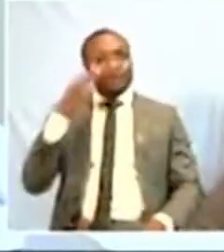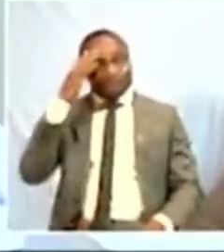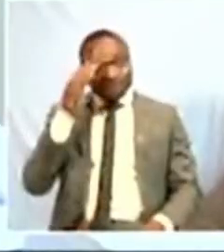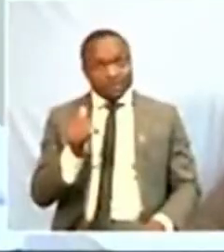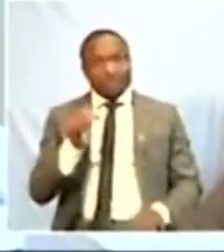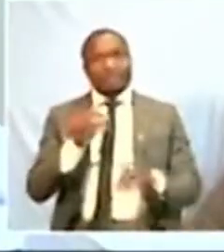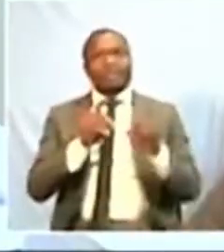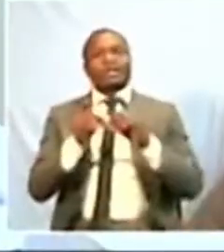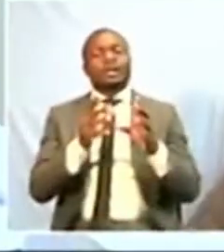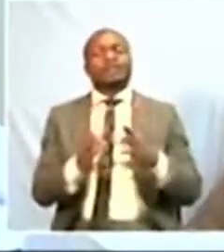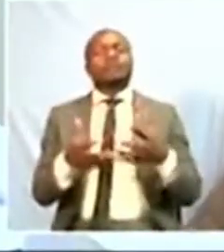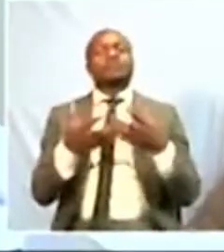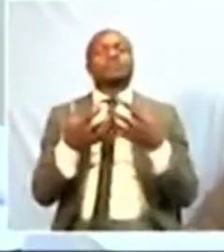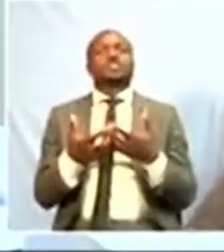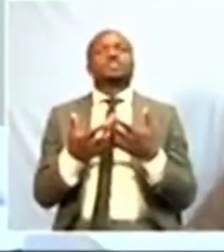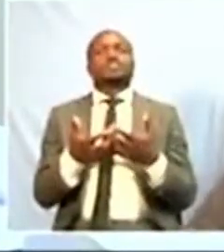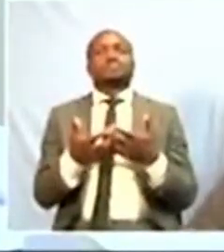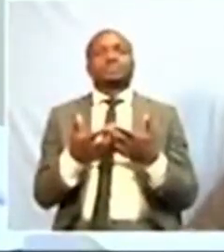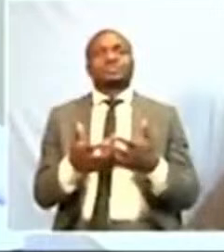Director engineering.